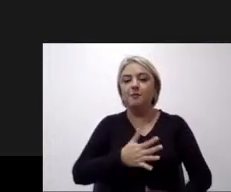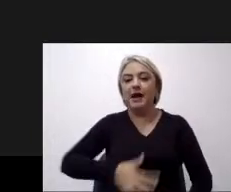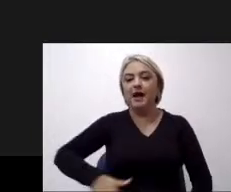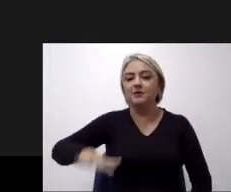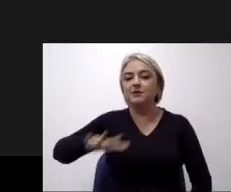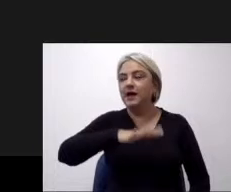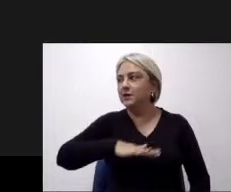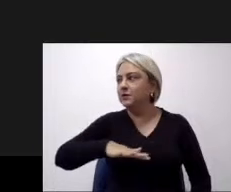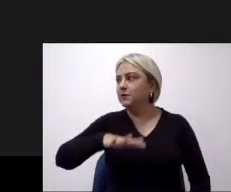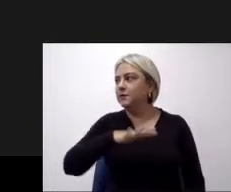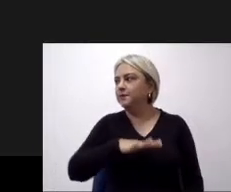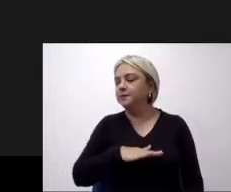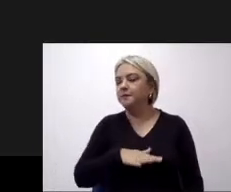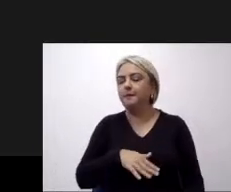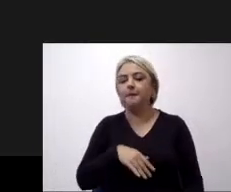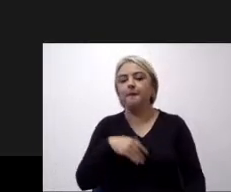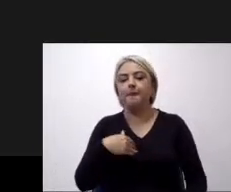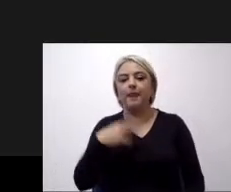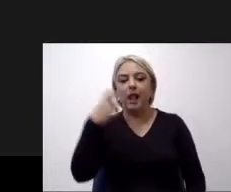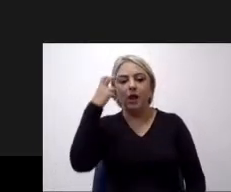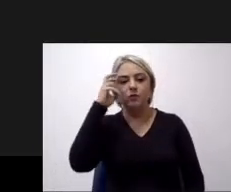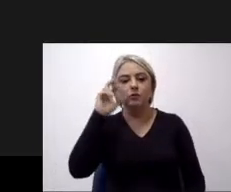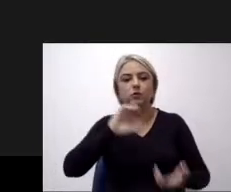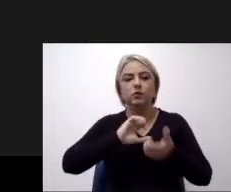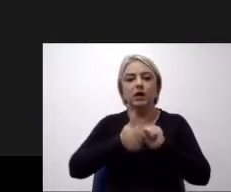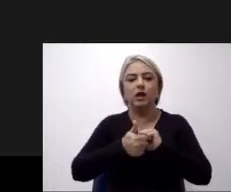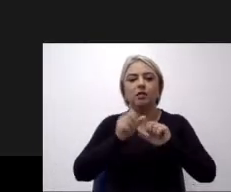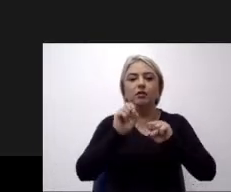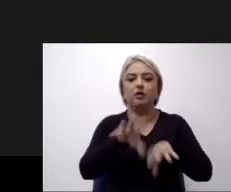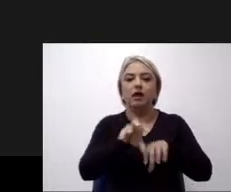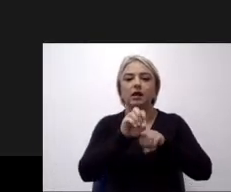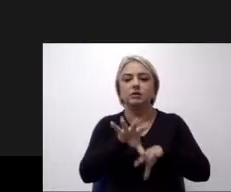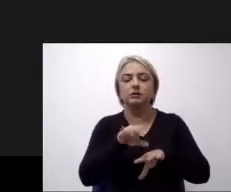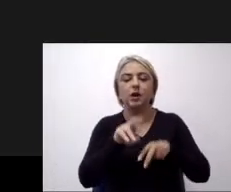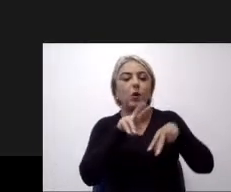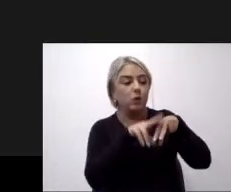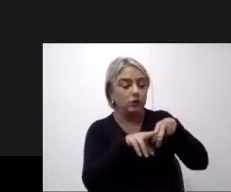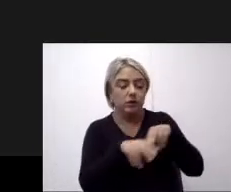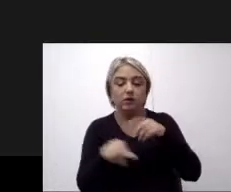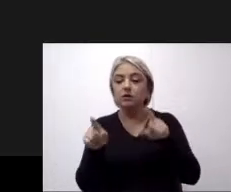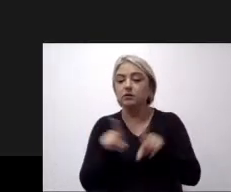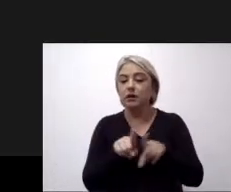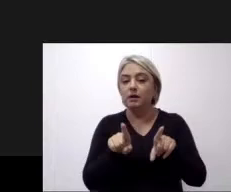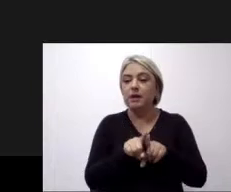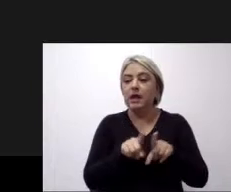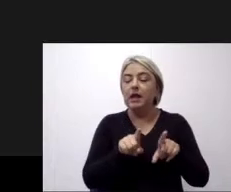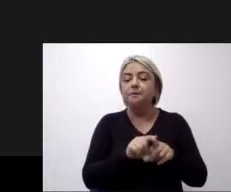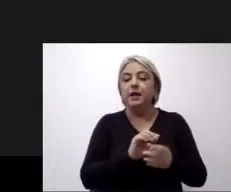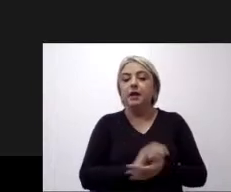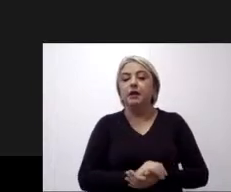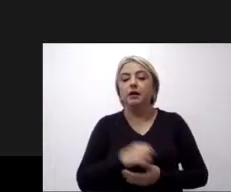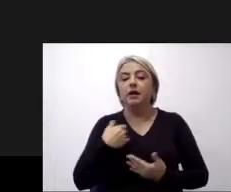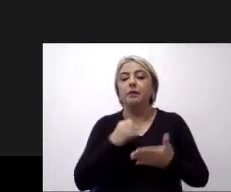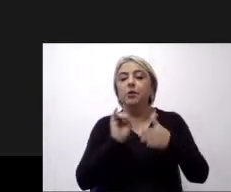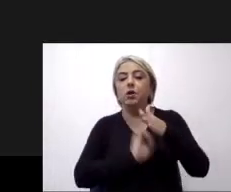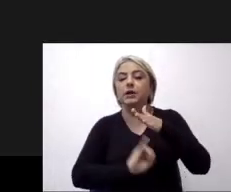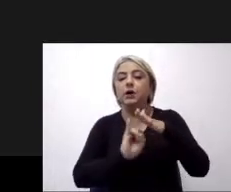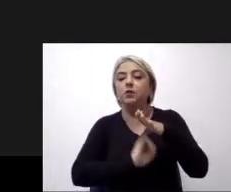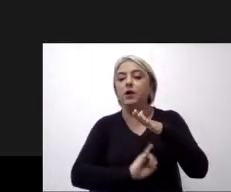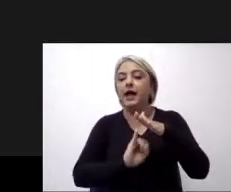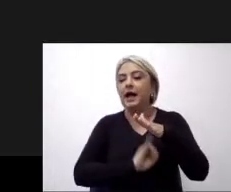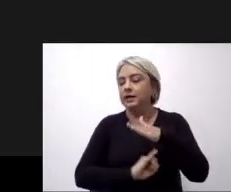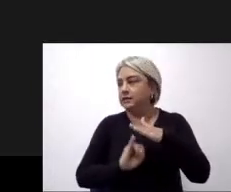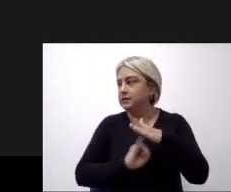in education. Gender is also present in all institutions, in families, at school, at